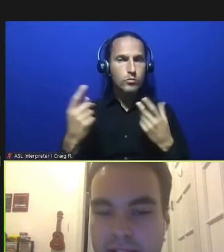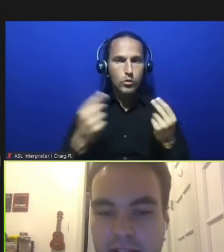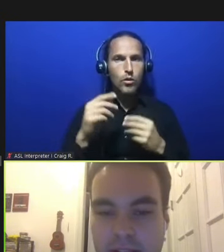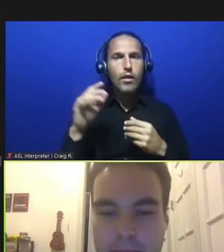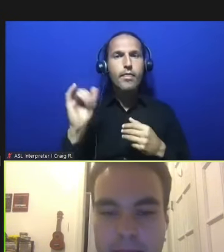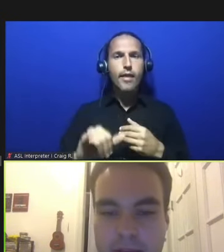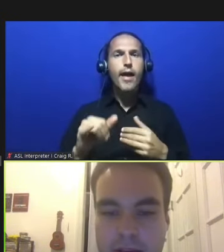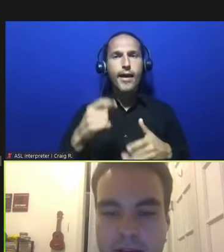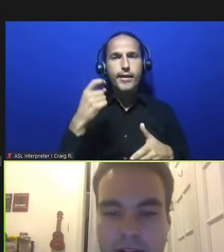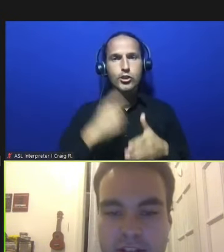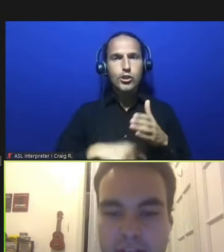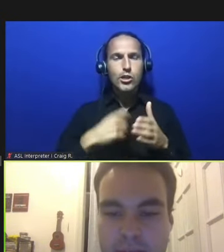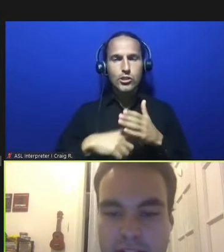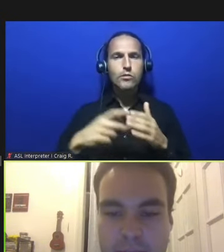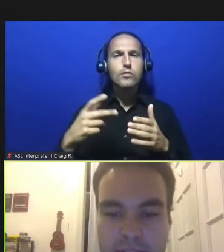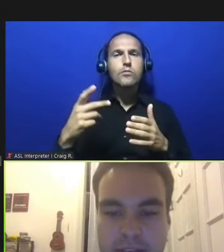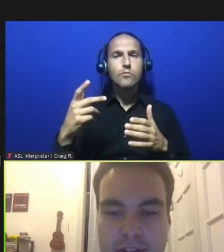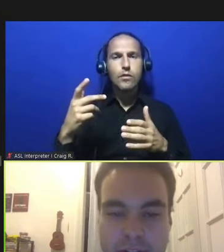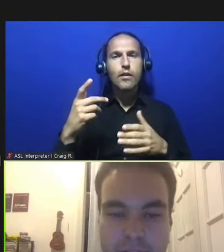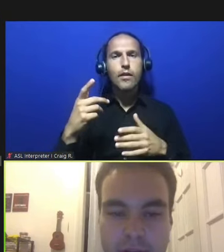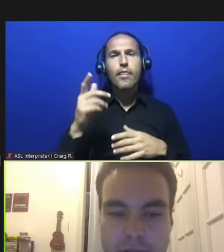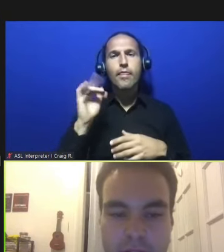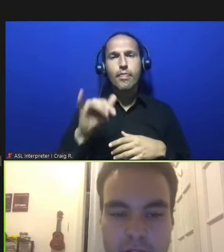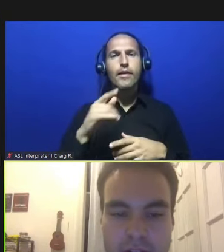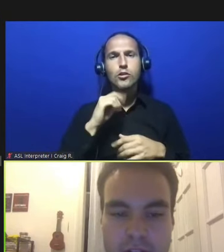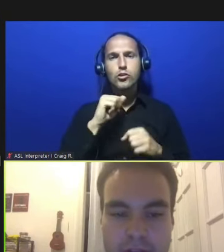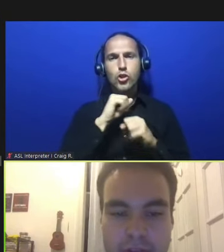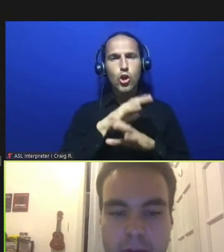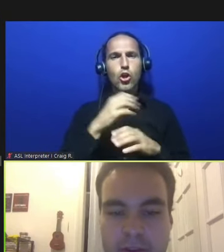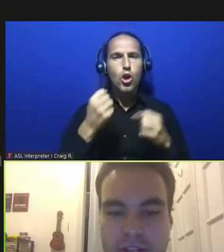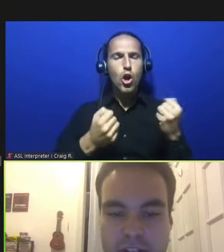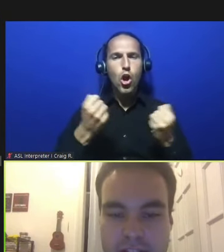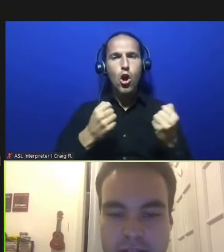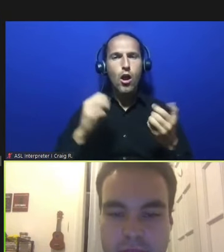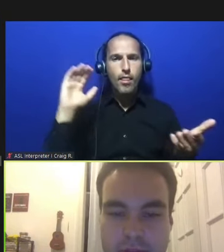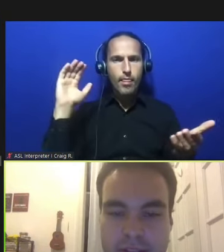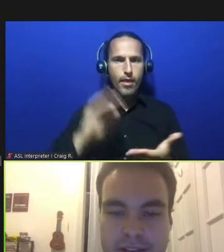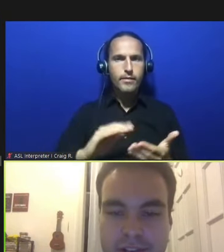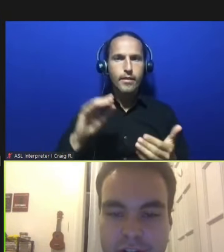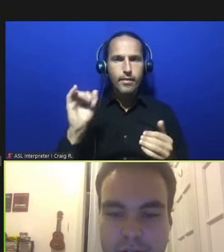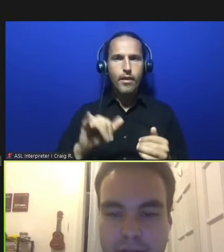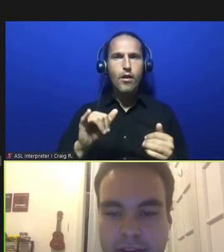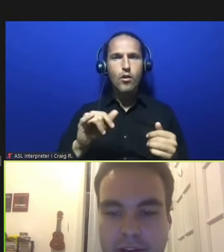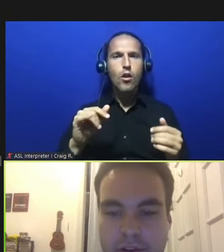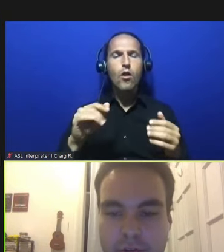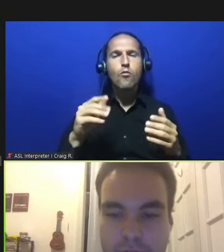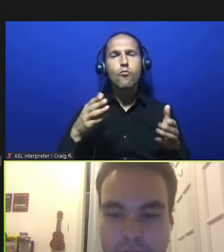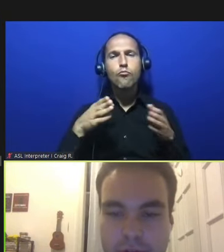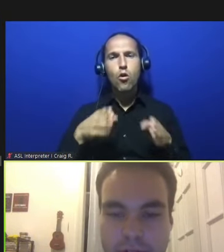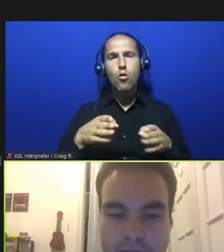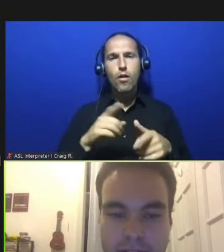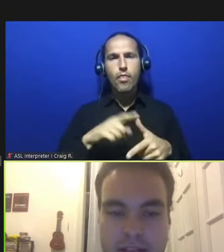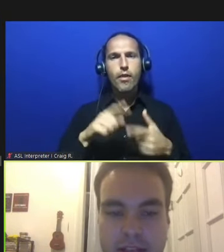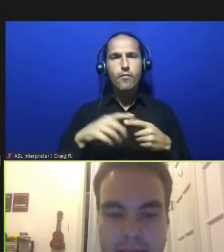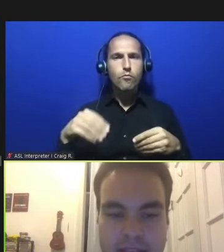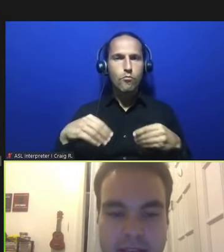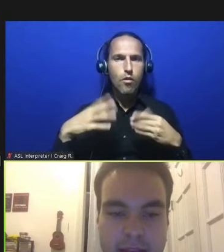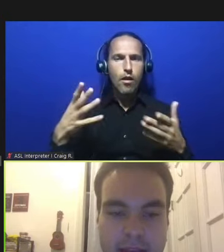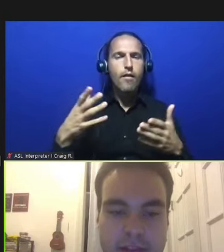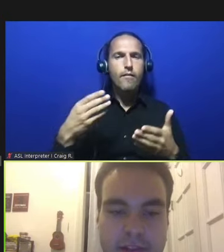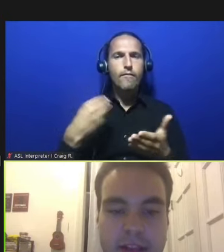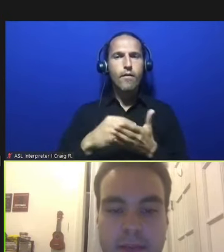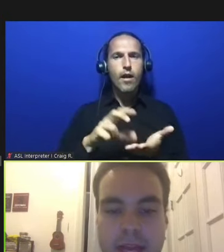Congestion pricing. Congestion pricing will take dirty, polluting cars off of our most congested roads and in turn provide crucial funding to the